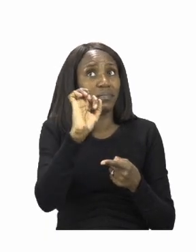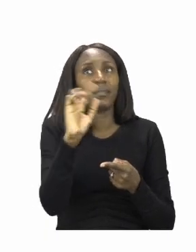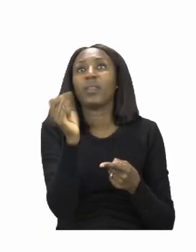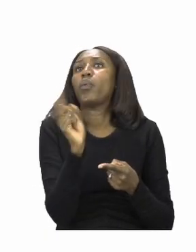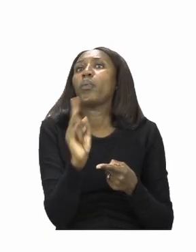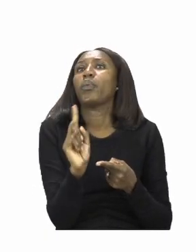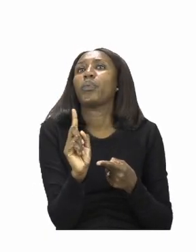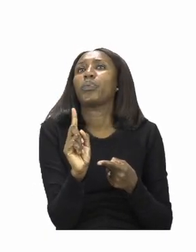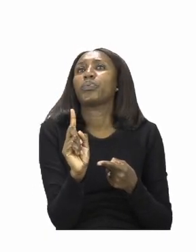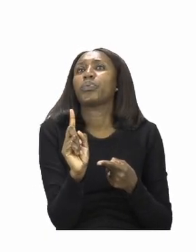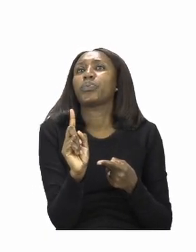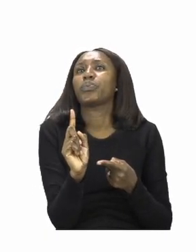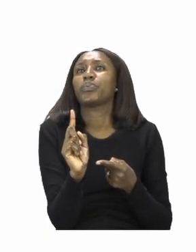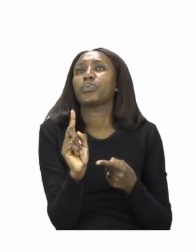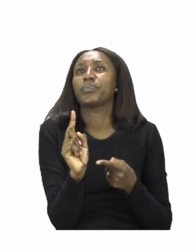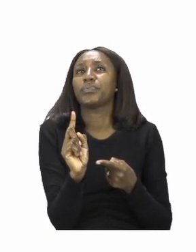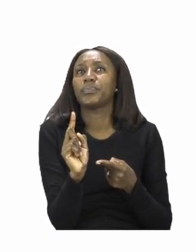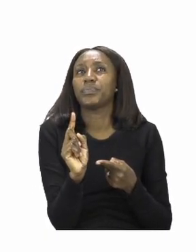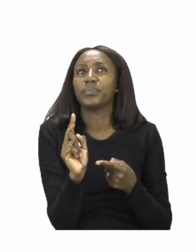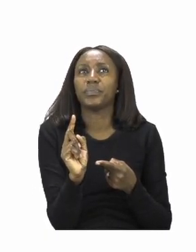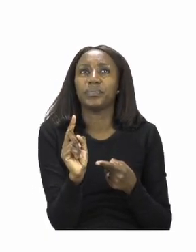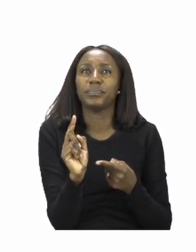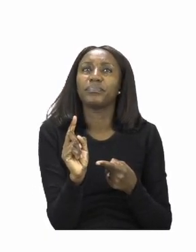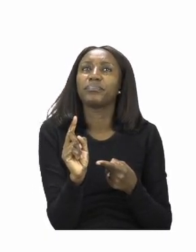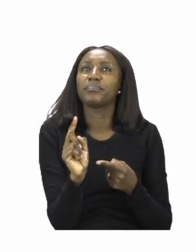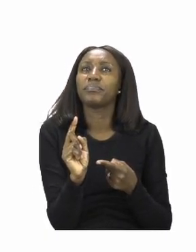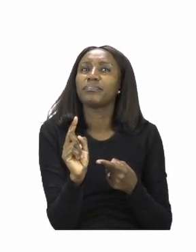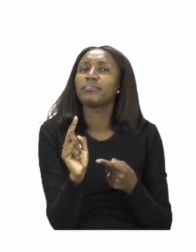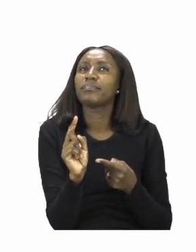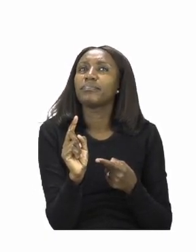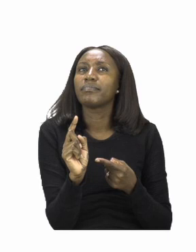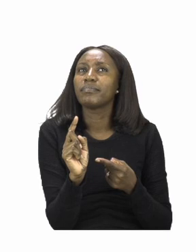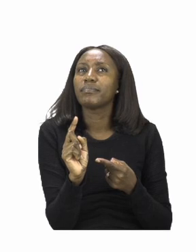What is her name?